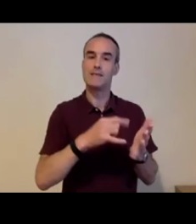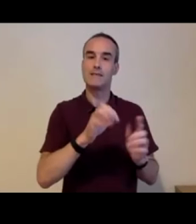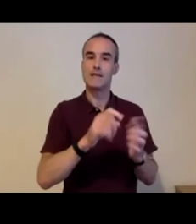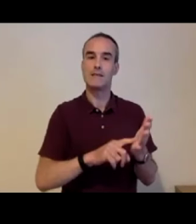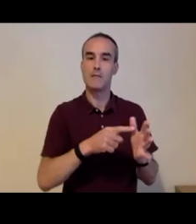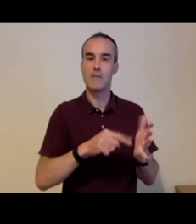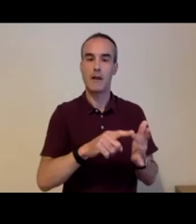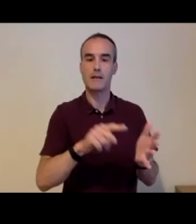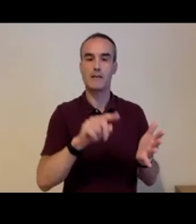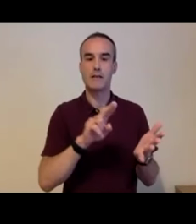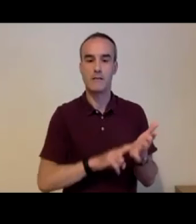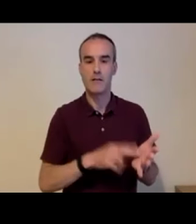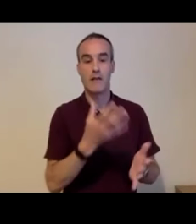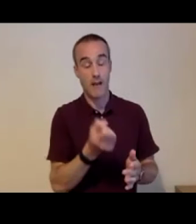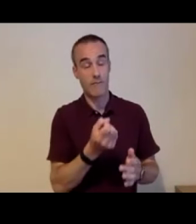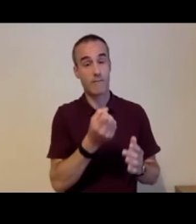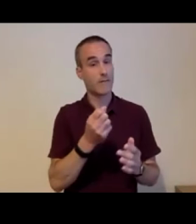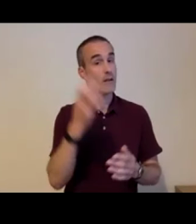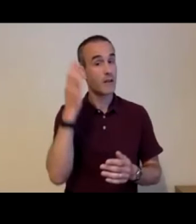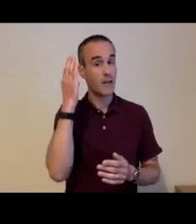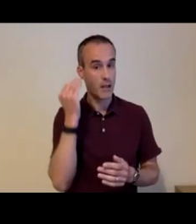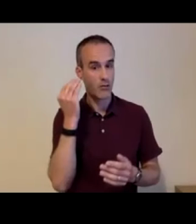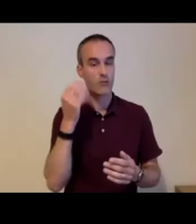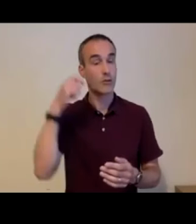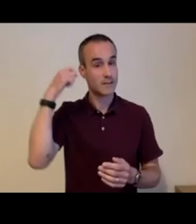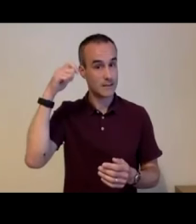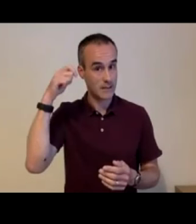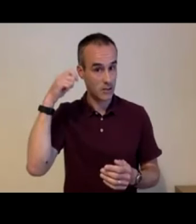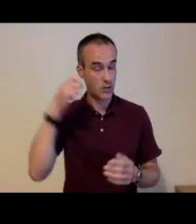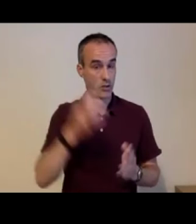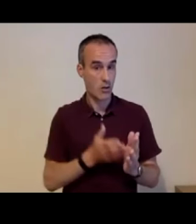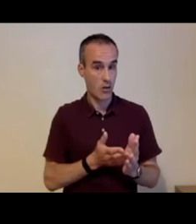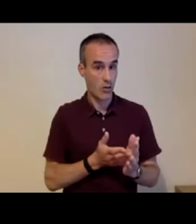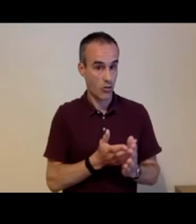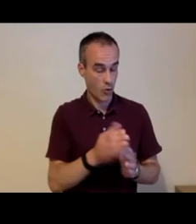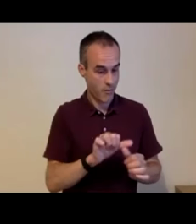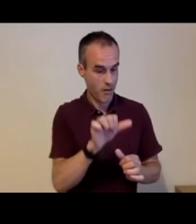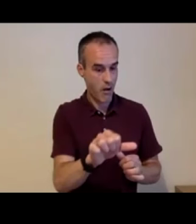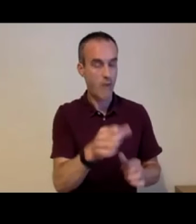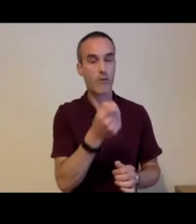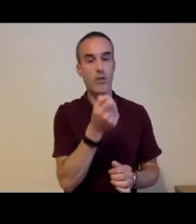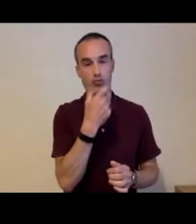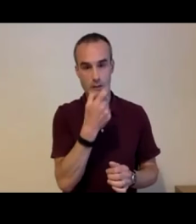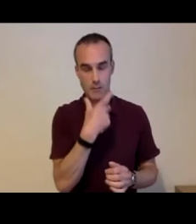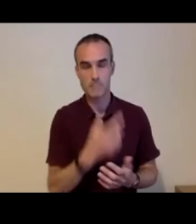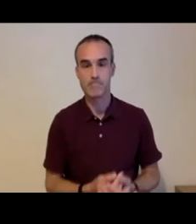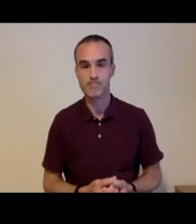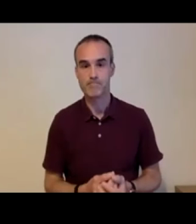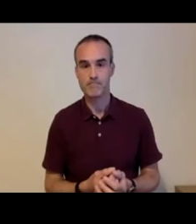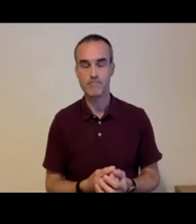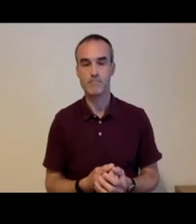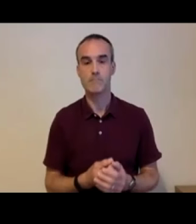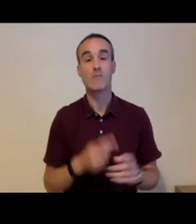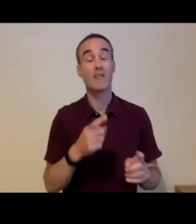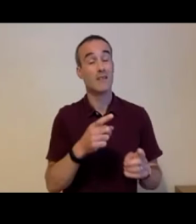of life. And the figures appear much higher for children. And this is costing society a